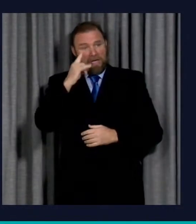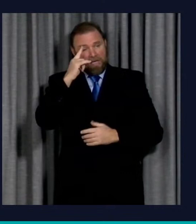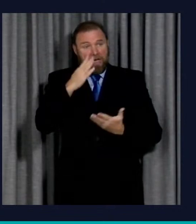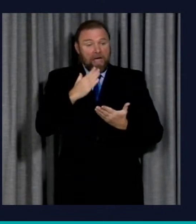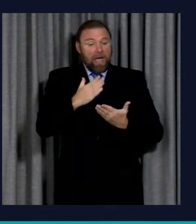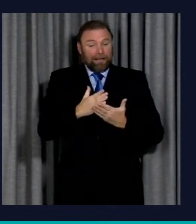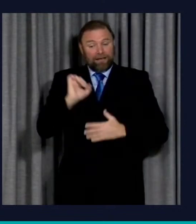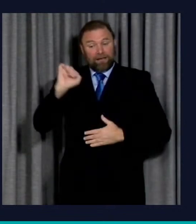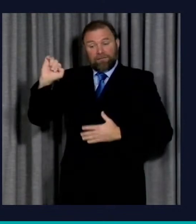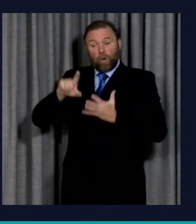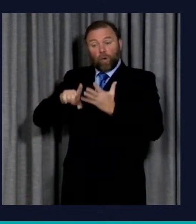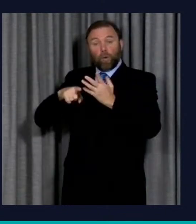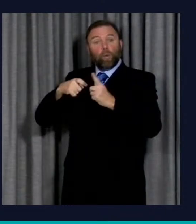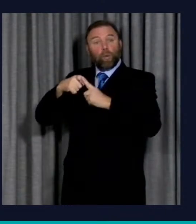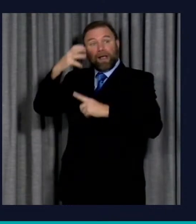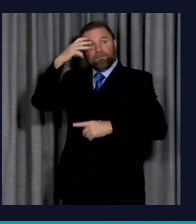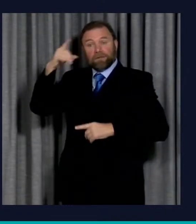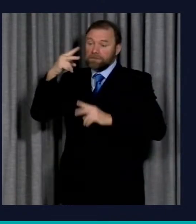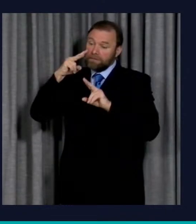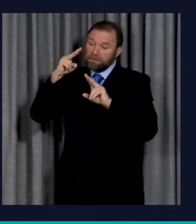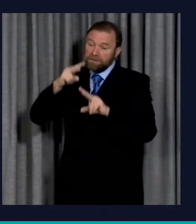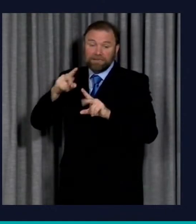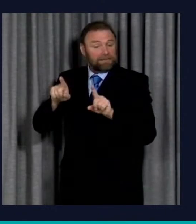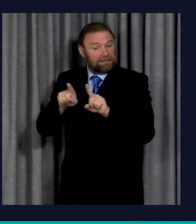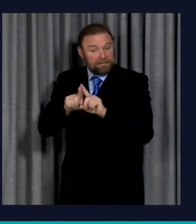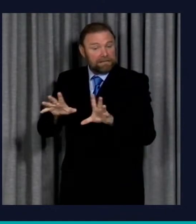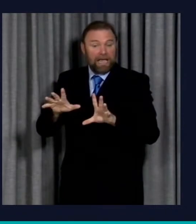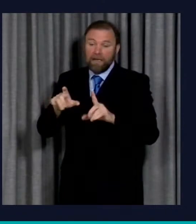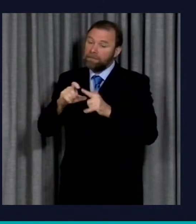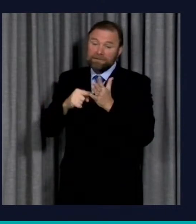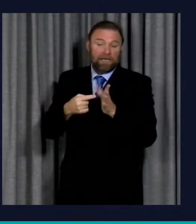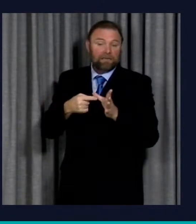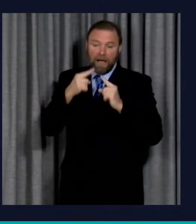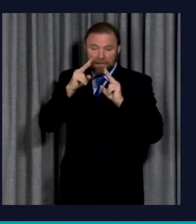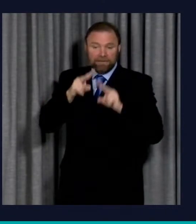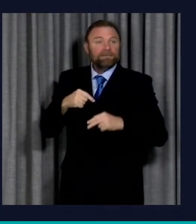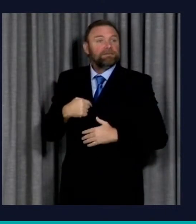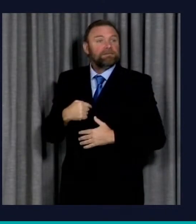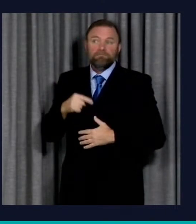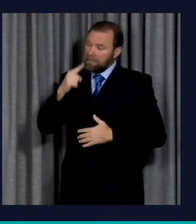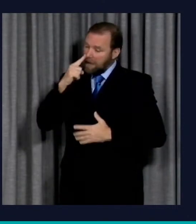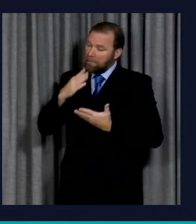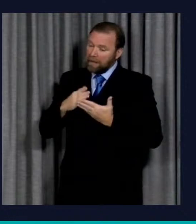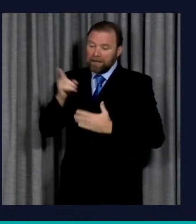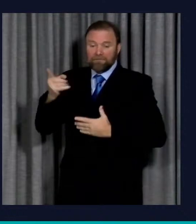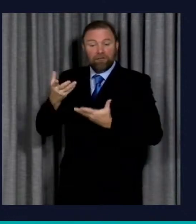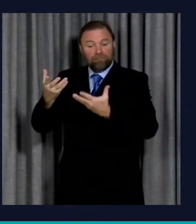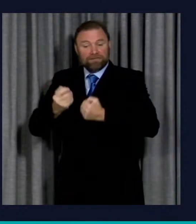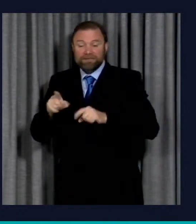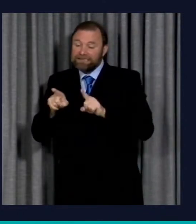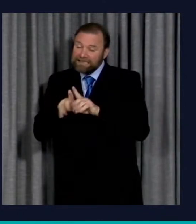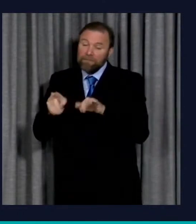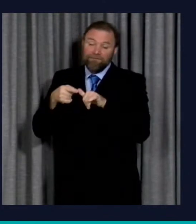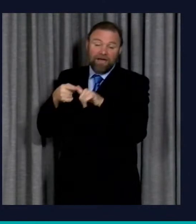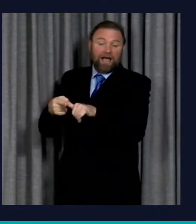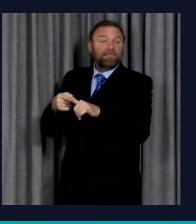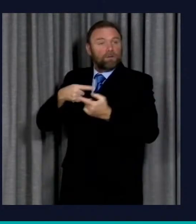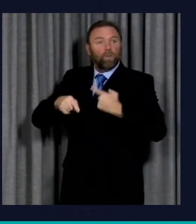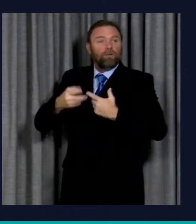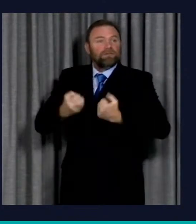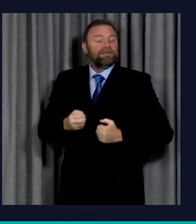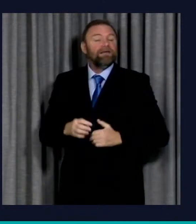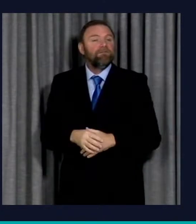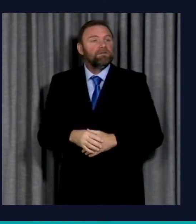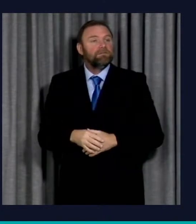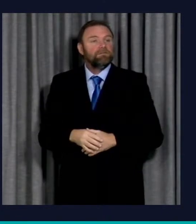the data that we see. I believe they get all the advice that we get about the need to act and to